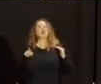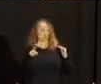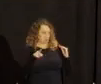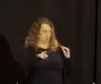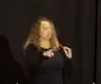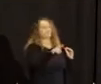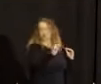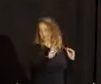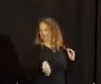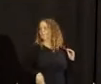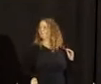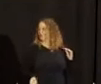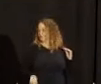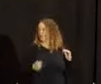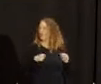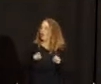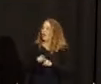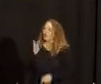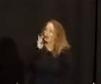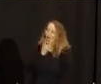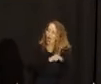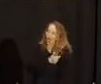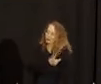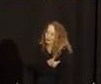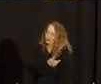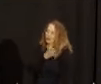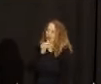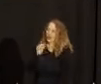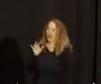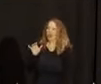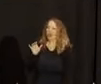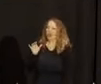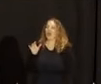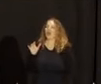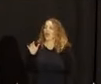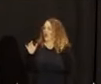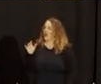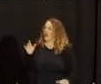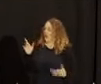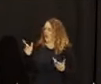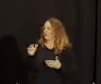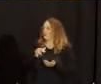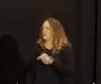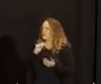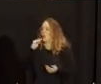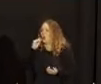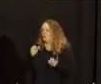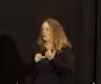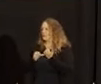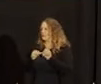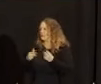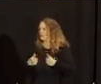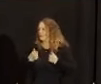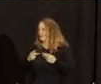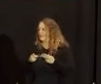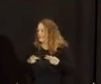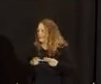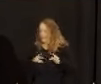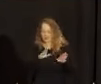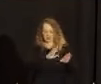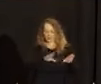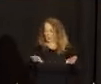also saw hospitals and congregate settings like nursing homes and assisted living facilities